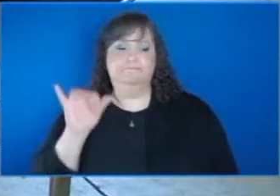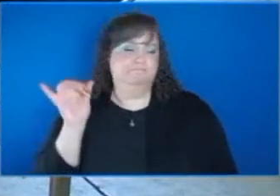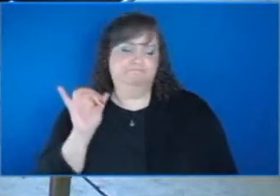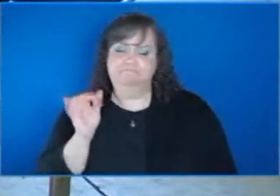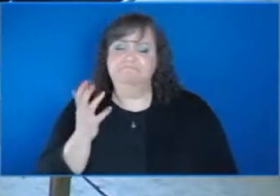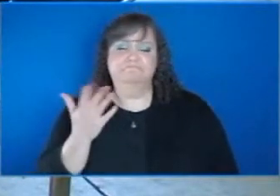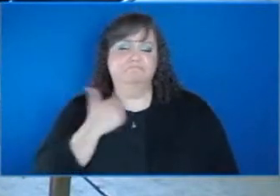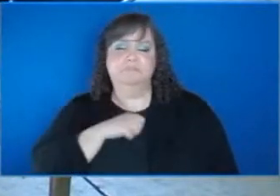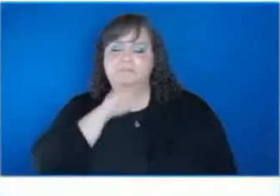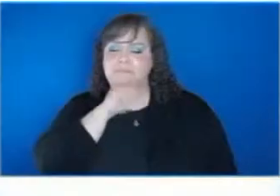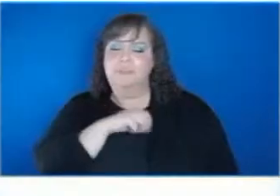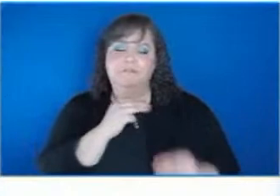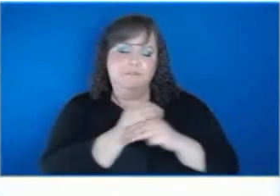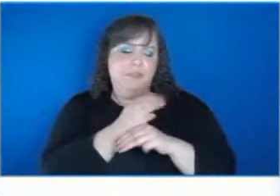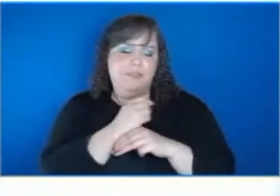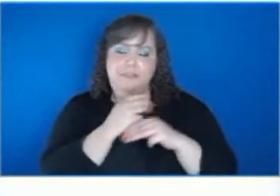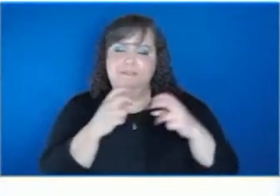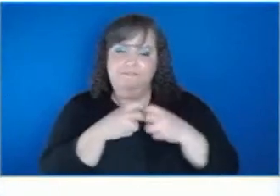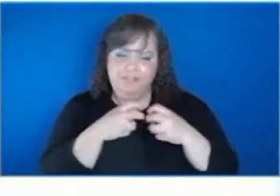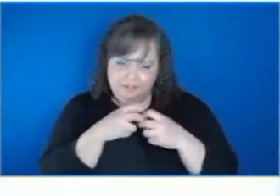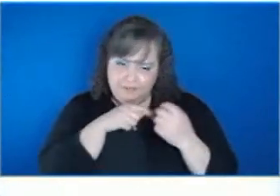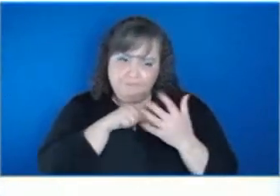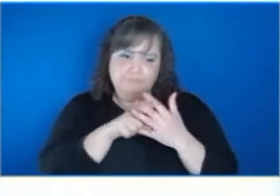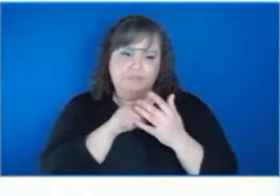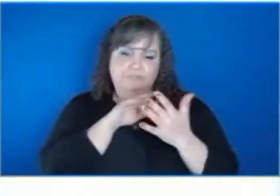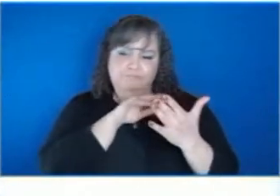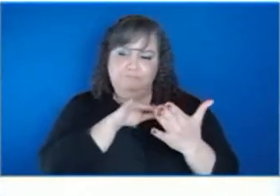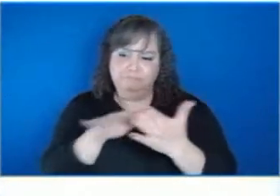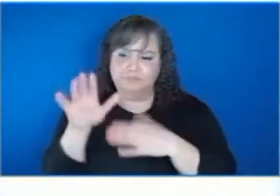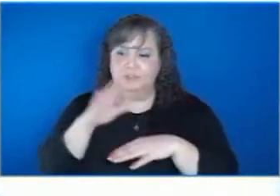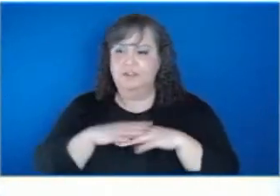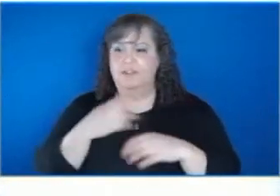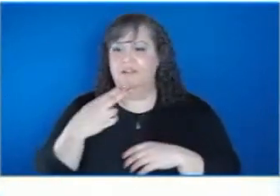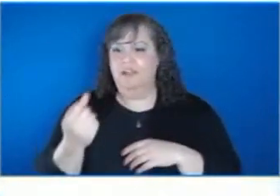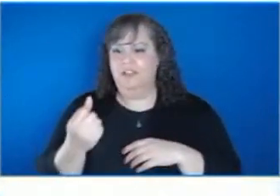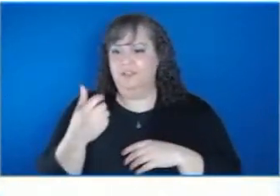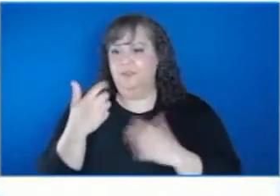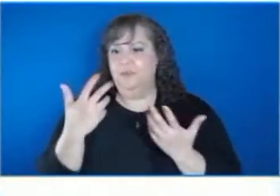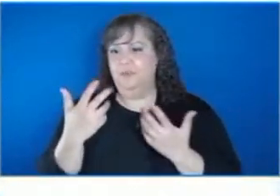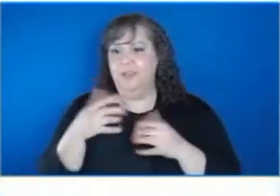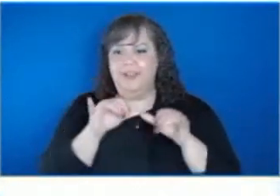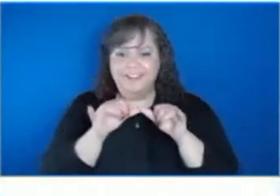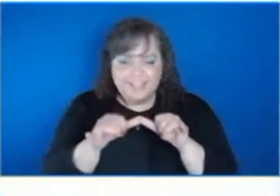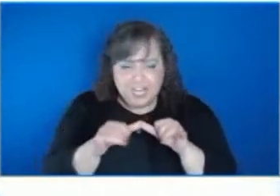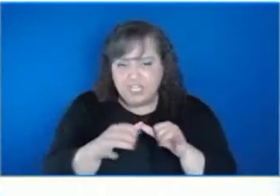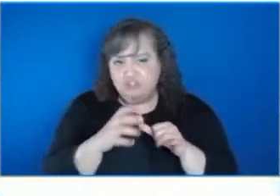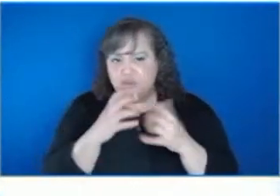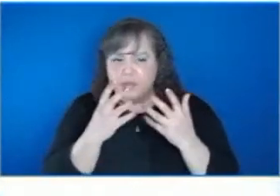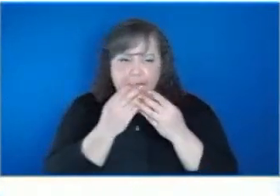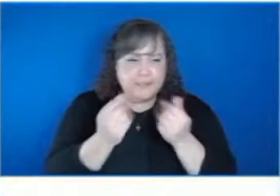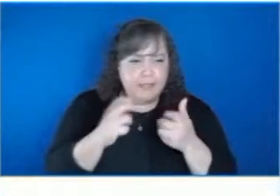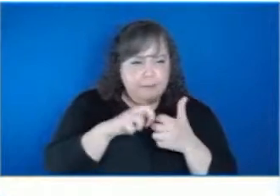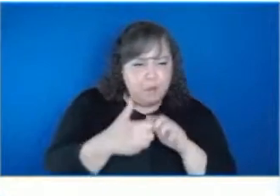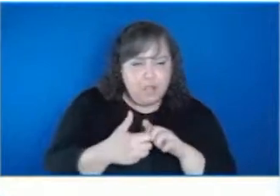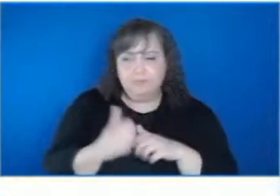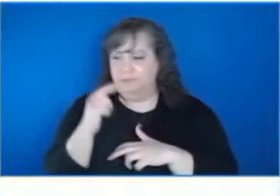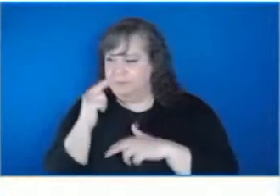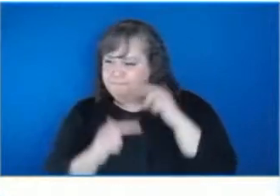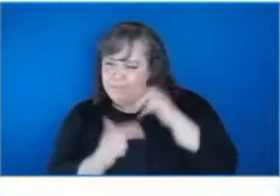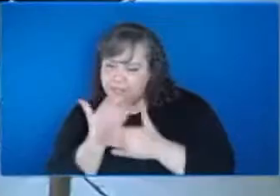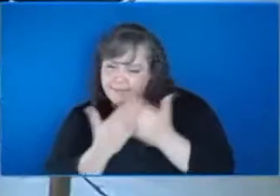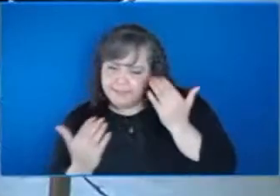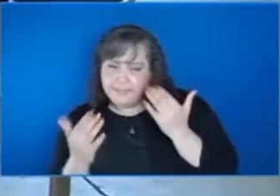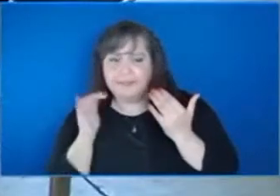so I decided to keep going with it. Engineering sounded cool. You're solving problems, building things, so that's what I went